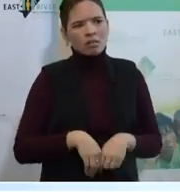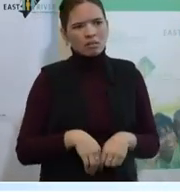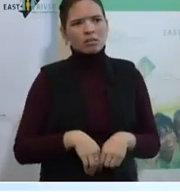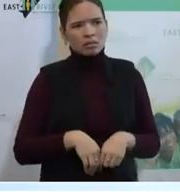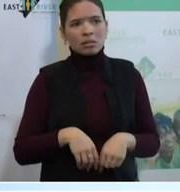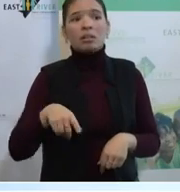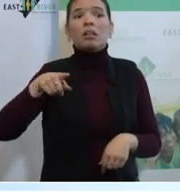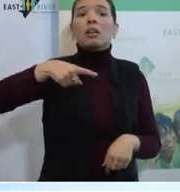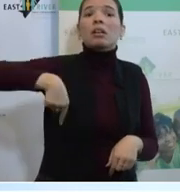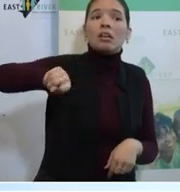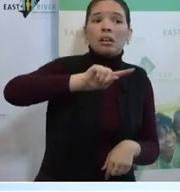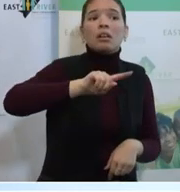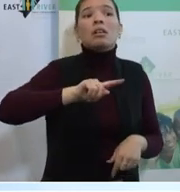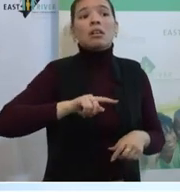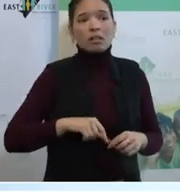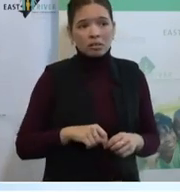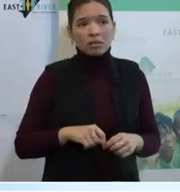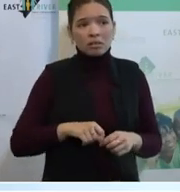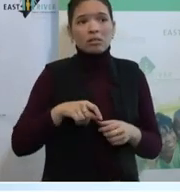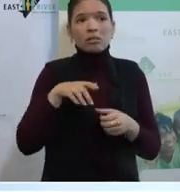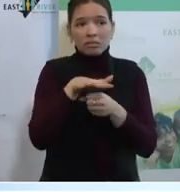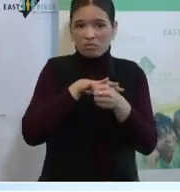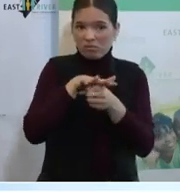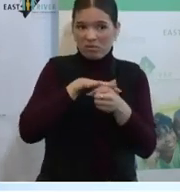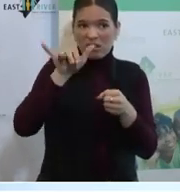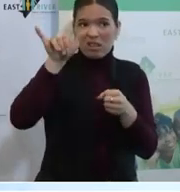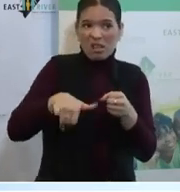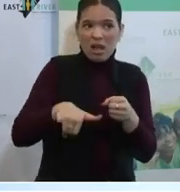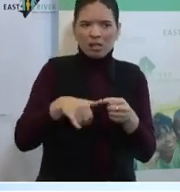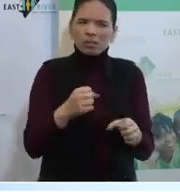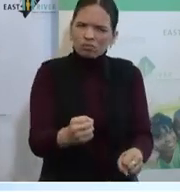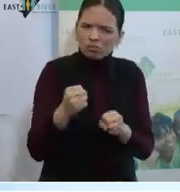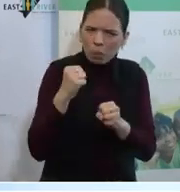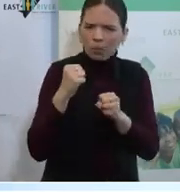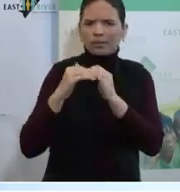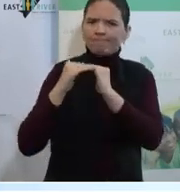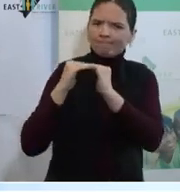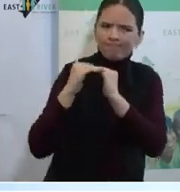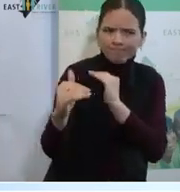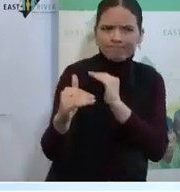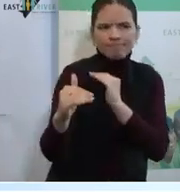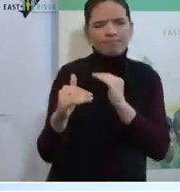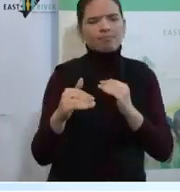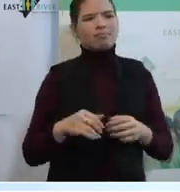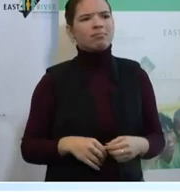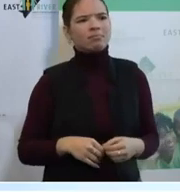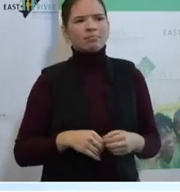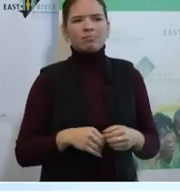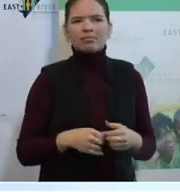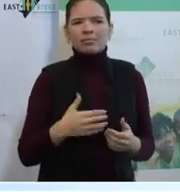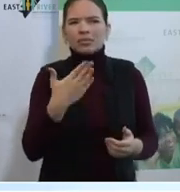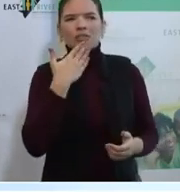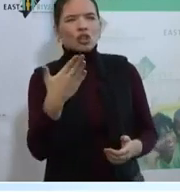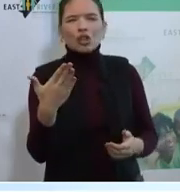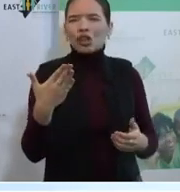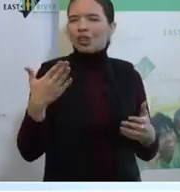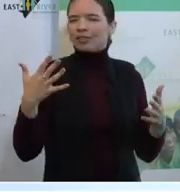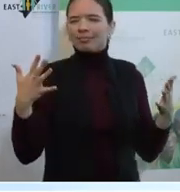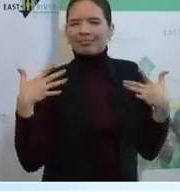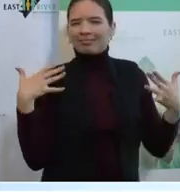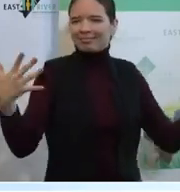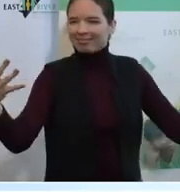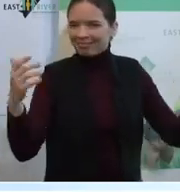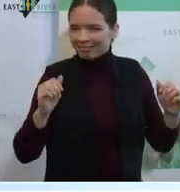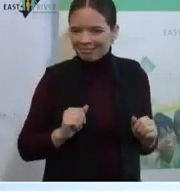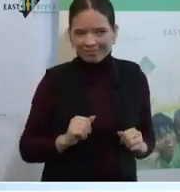So we'll continue to focus on that. Now, the other thing that all of us, we have to budget for our own households, and we know we